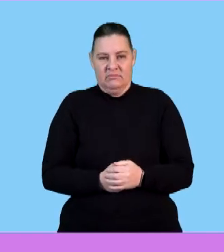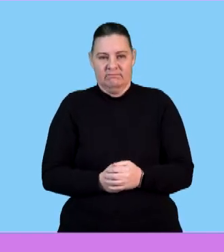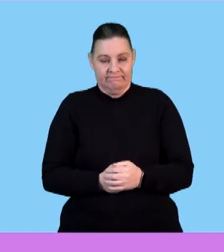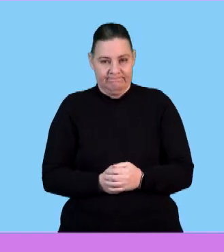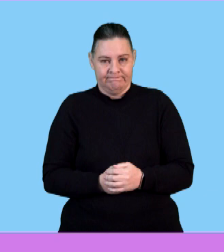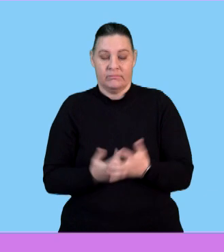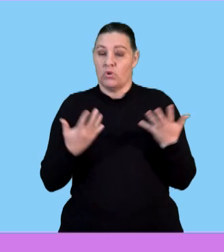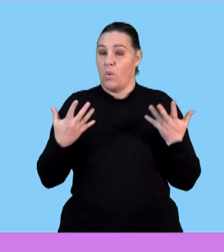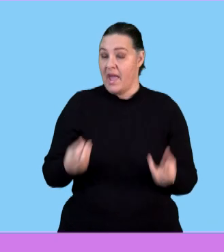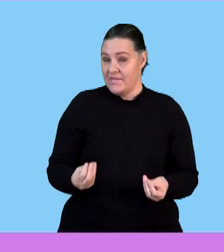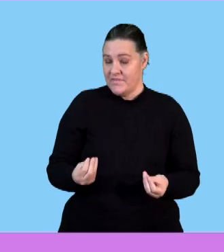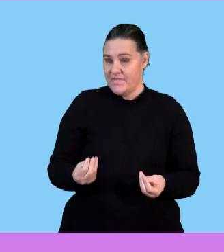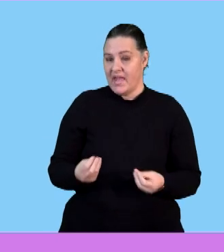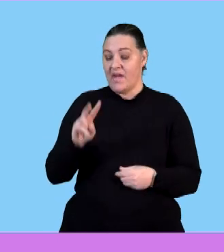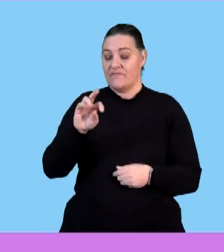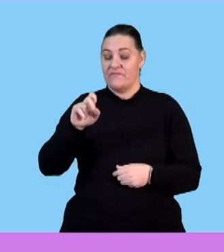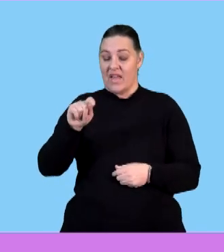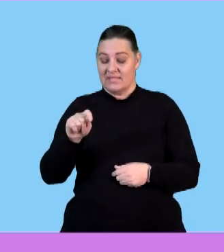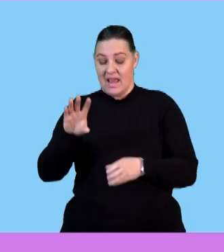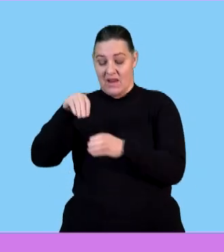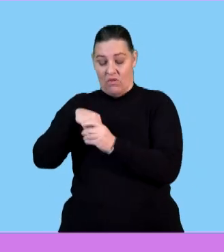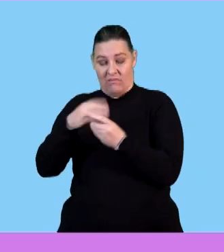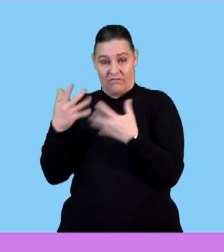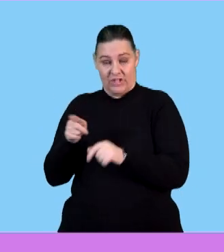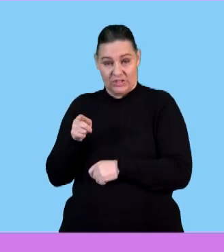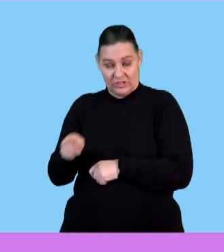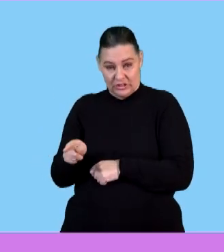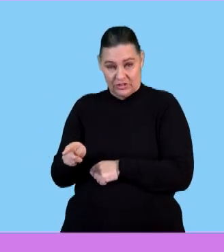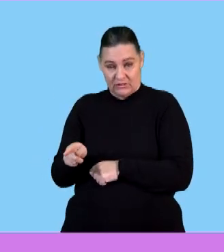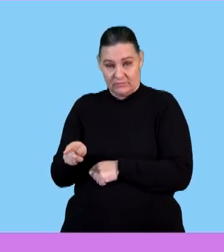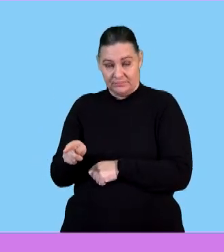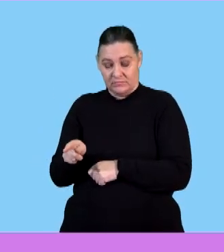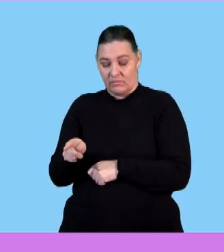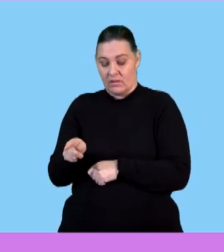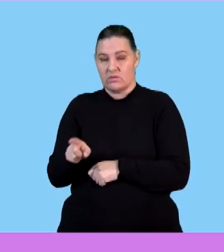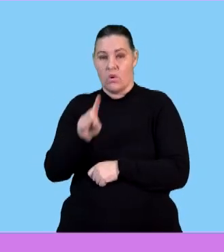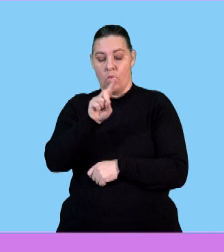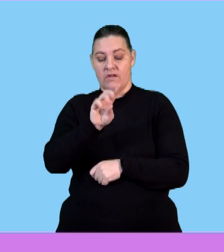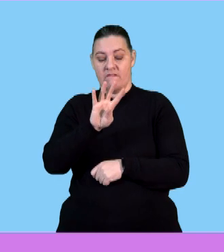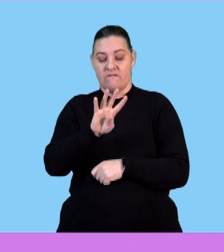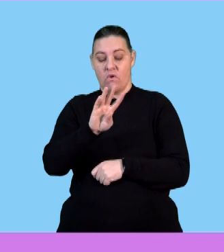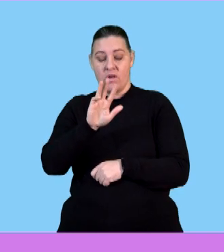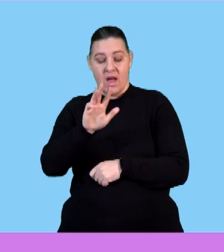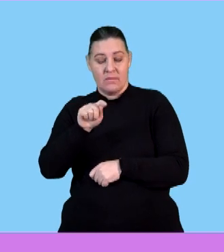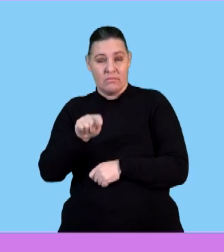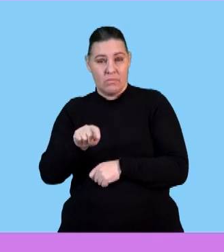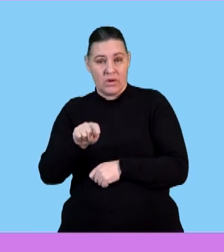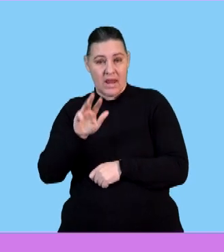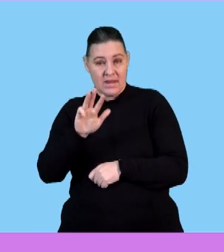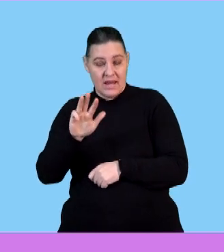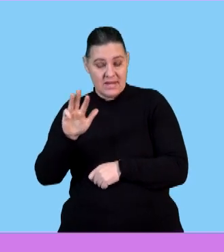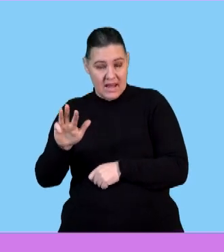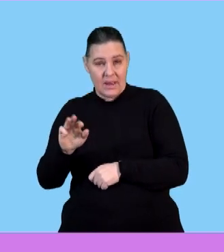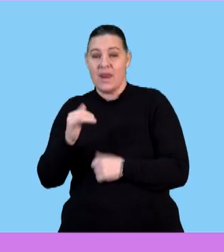right, so if we have the VAT inclusive price, the price including VAT, what must we do? Let's think. We've got to